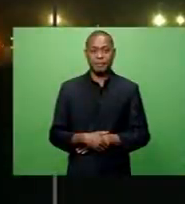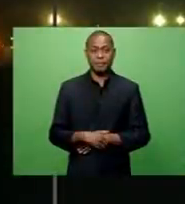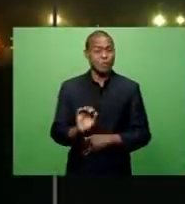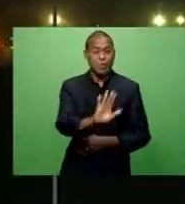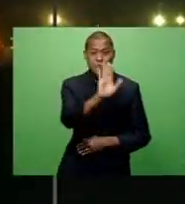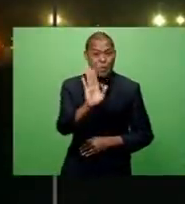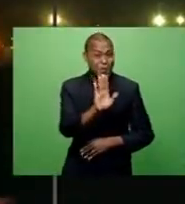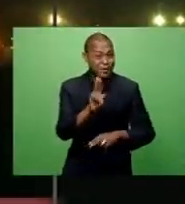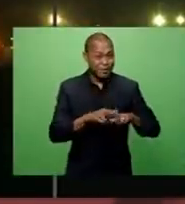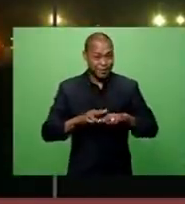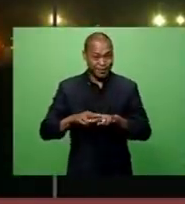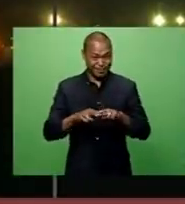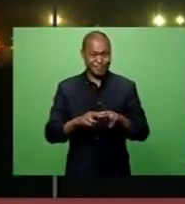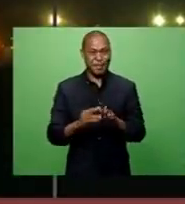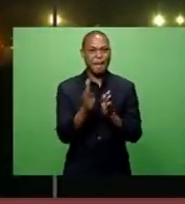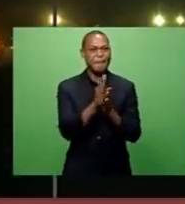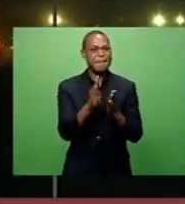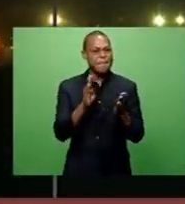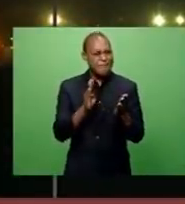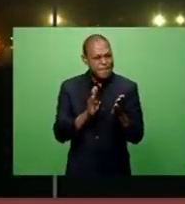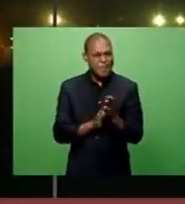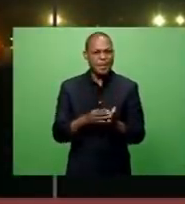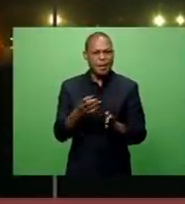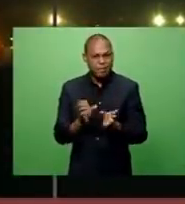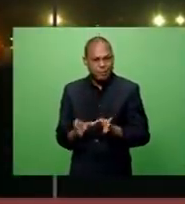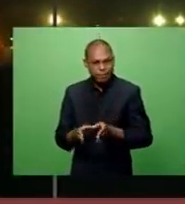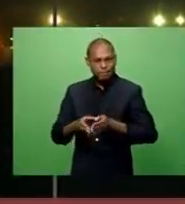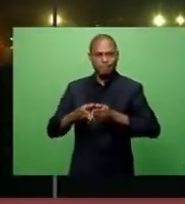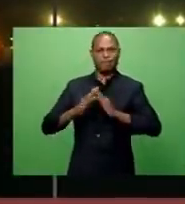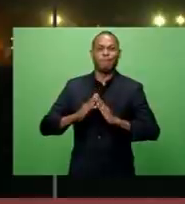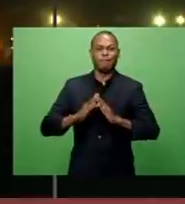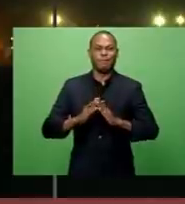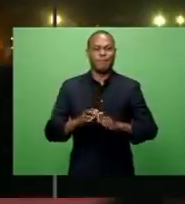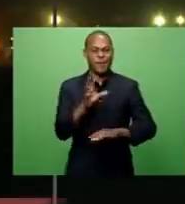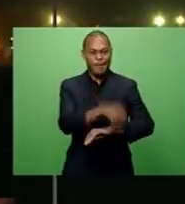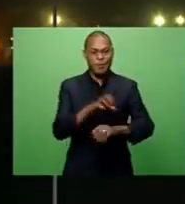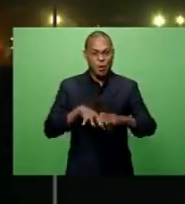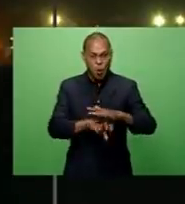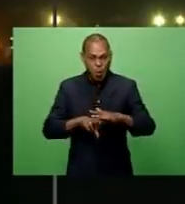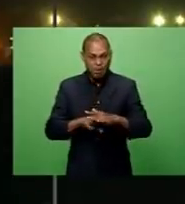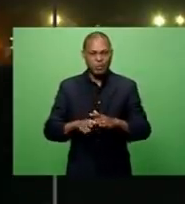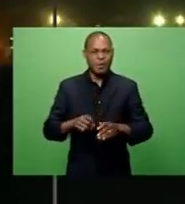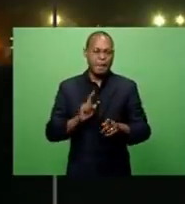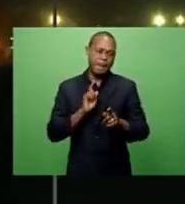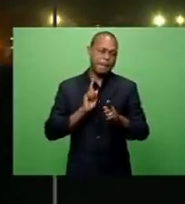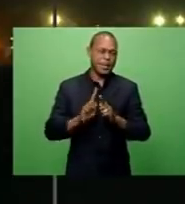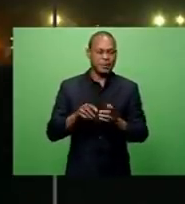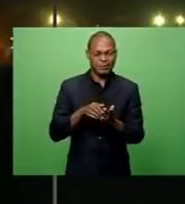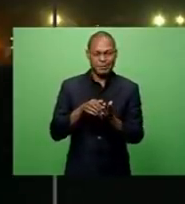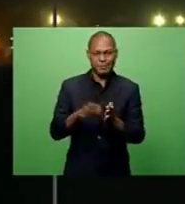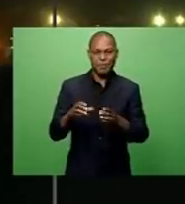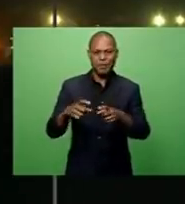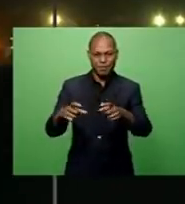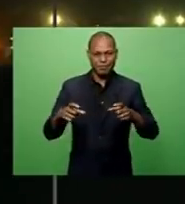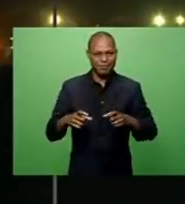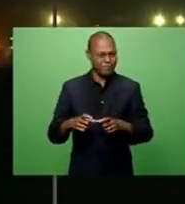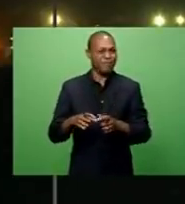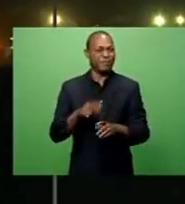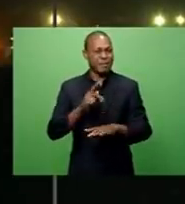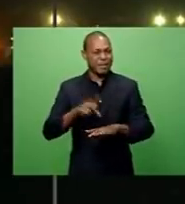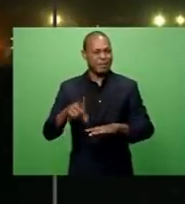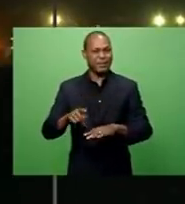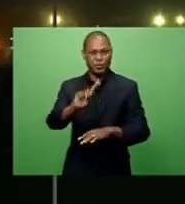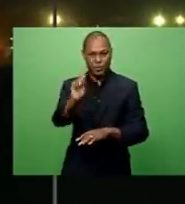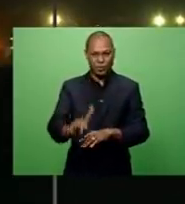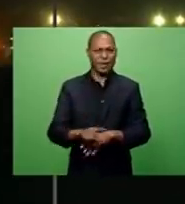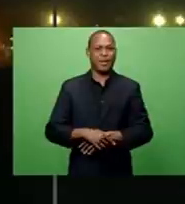Bulavinaka, Fiji. A bill to set up an anti-corruption court was passed in Parliament today. Attorney General Sayed Kayum, while debating the bill,